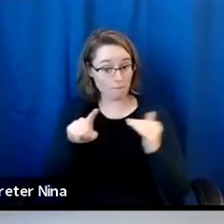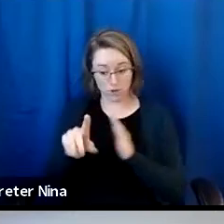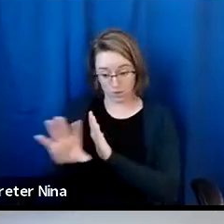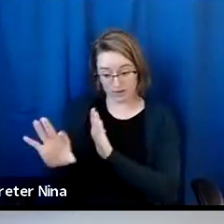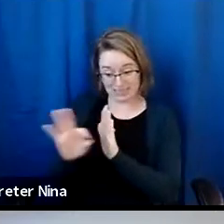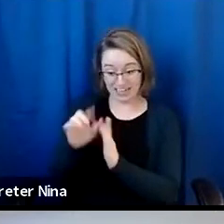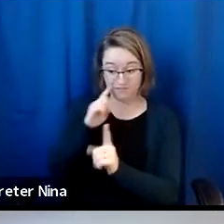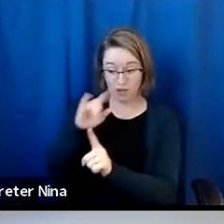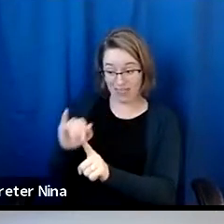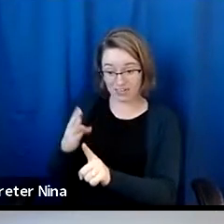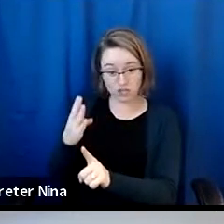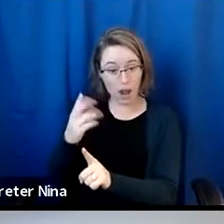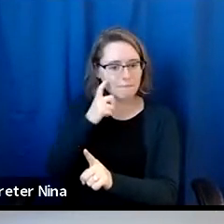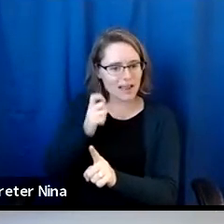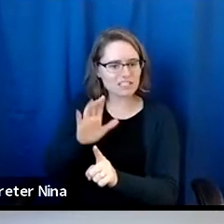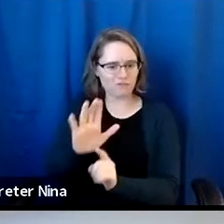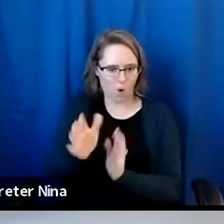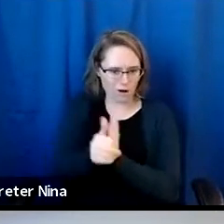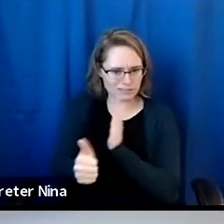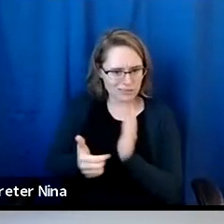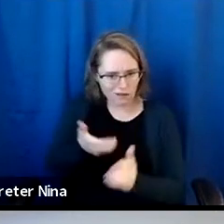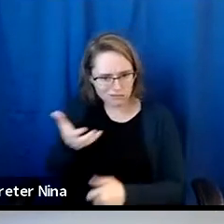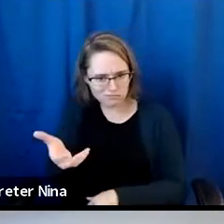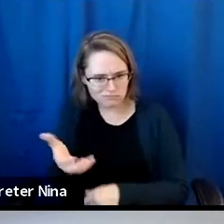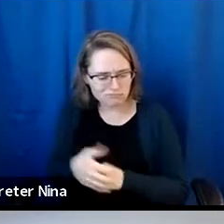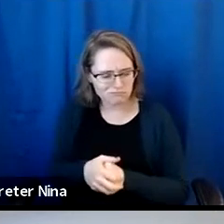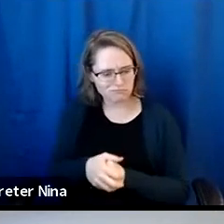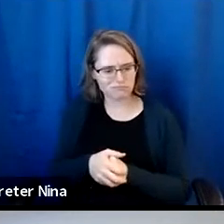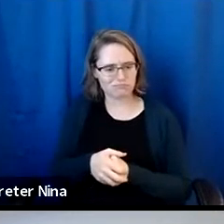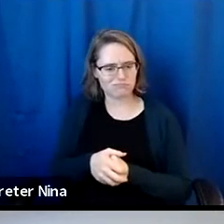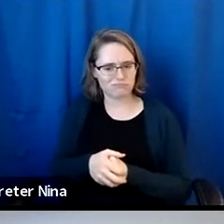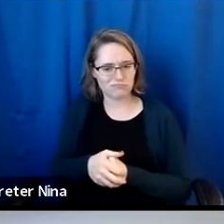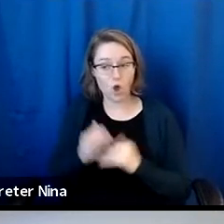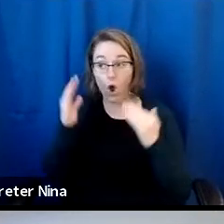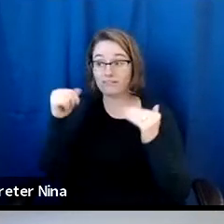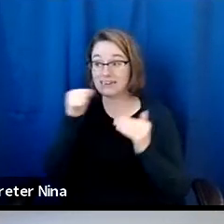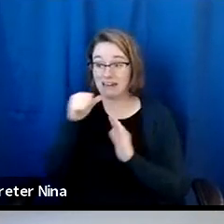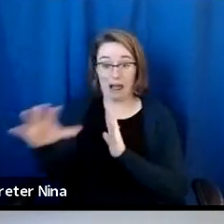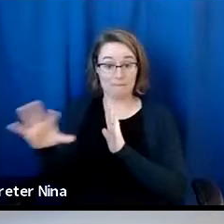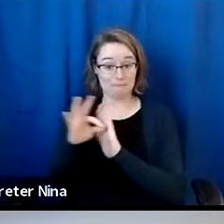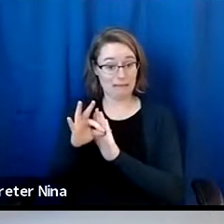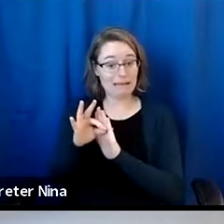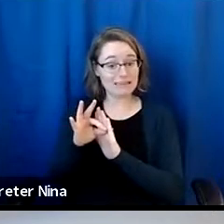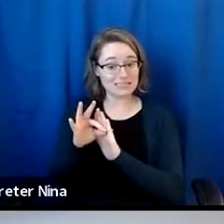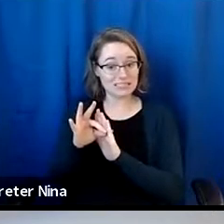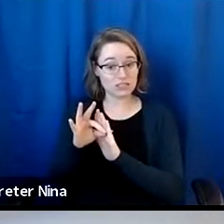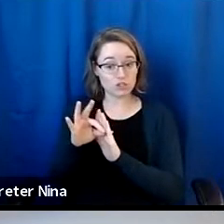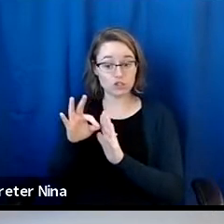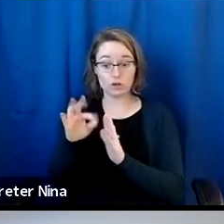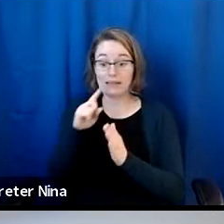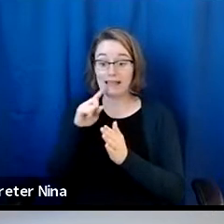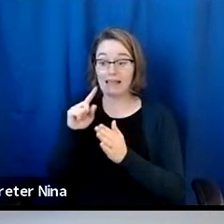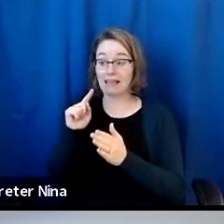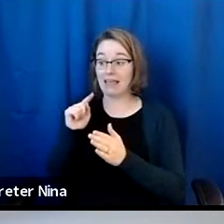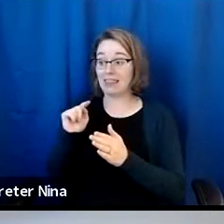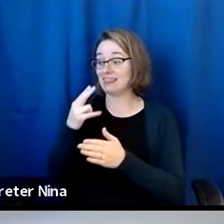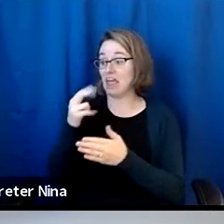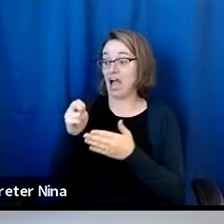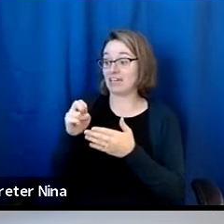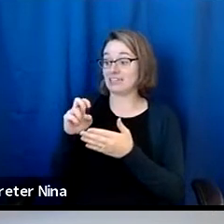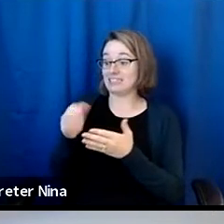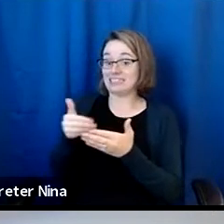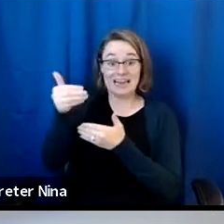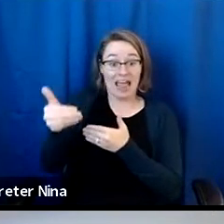job because of what you bring to the table, that you were not hopefully selected to be the next whoever was there before,